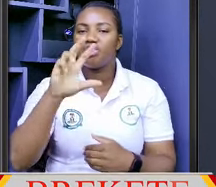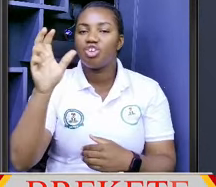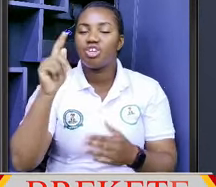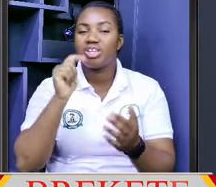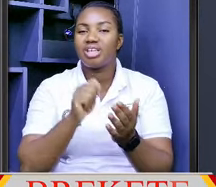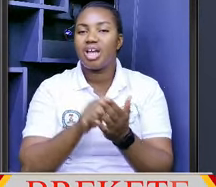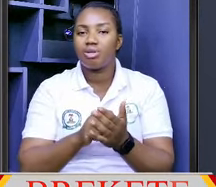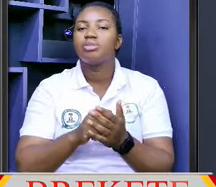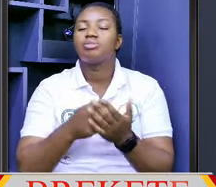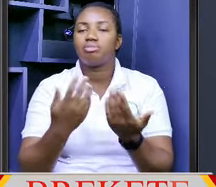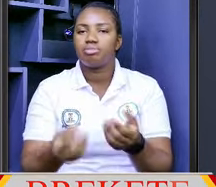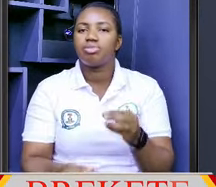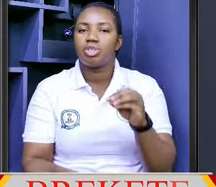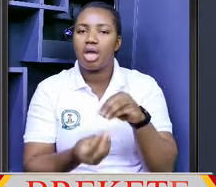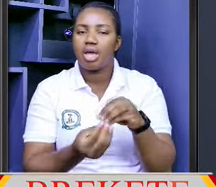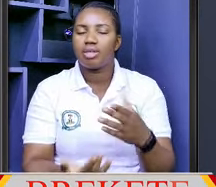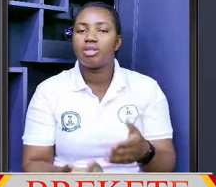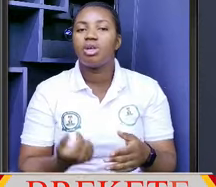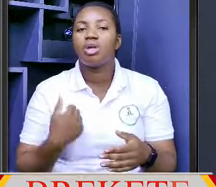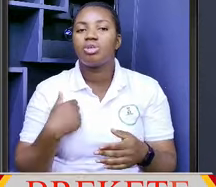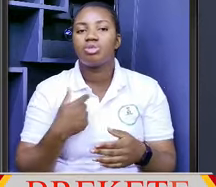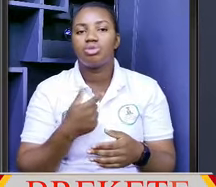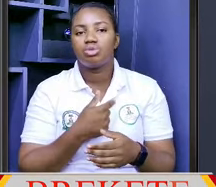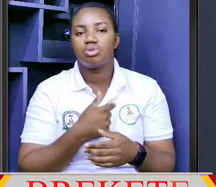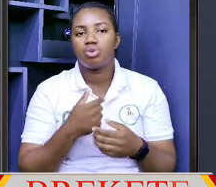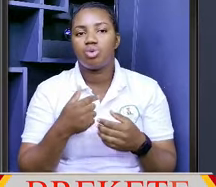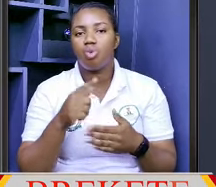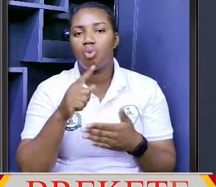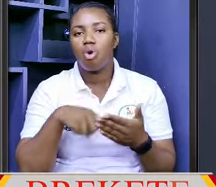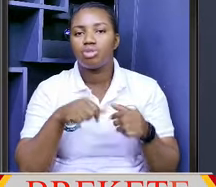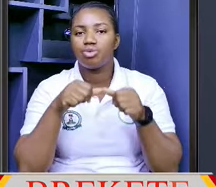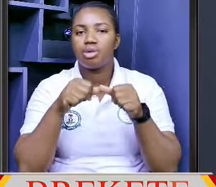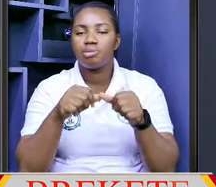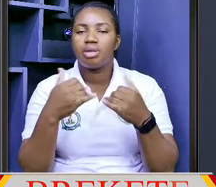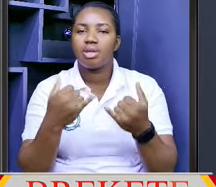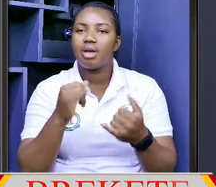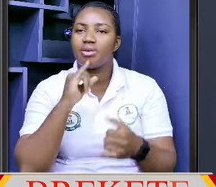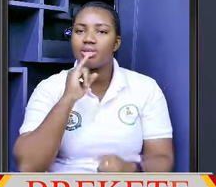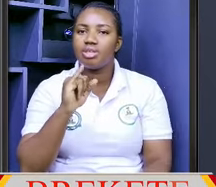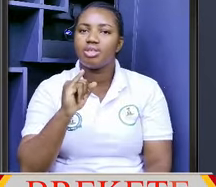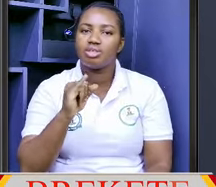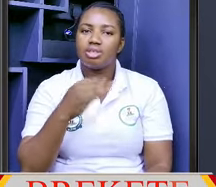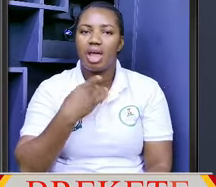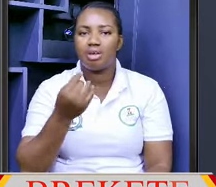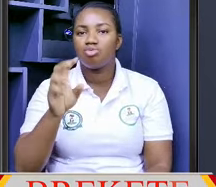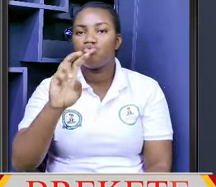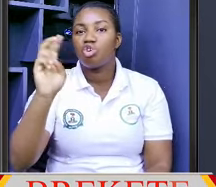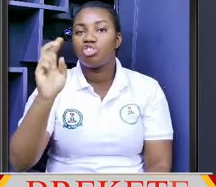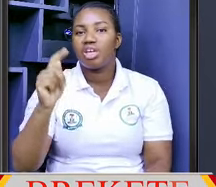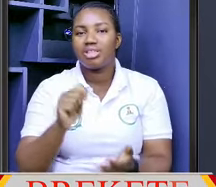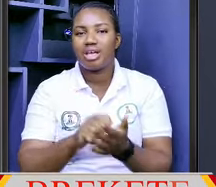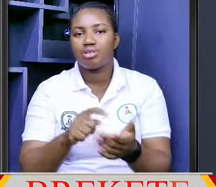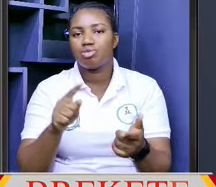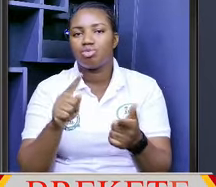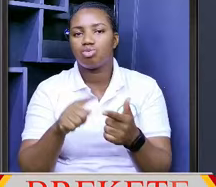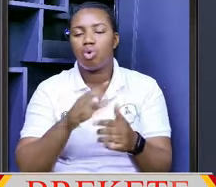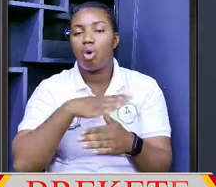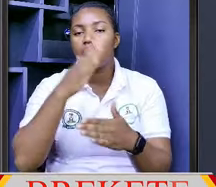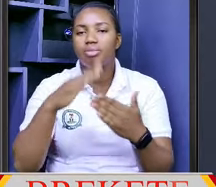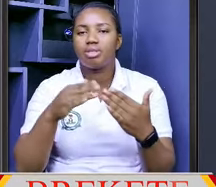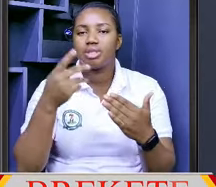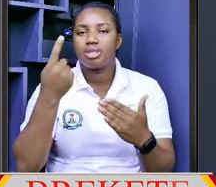Thank you, sir. So we have waiting remain now on about 200,000 naira to complete the 1 million